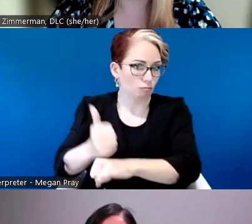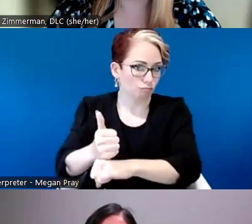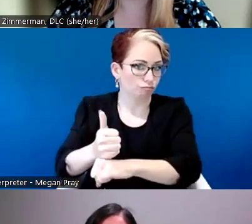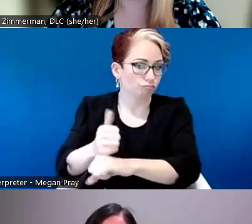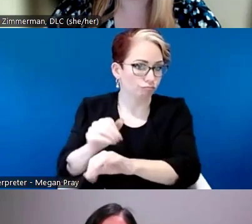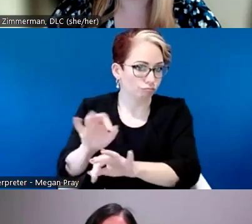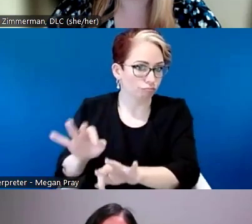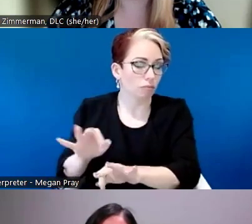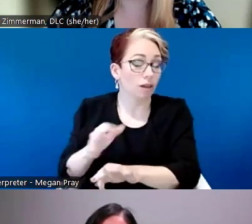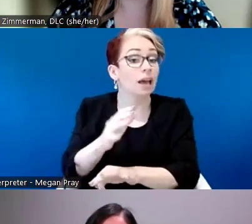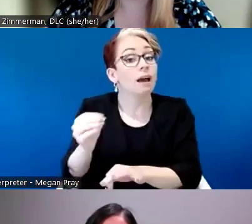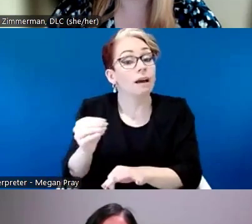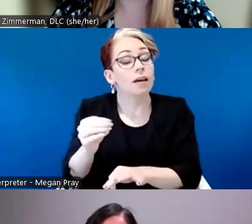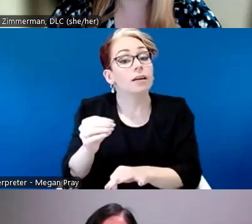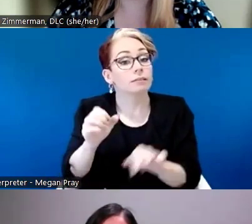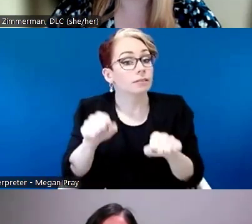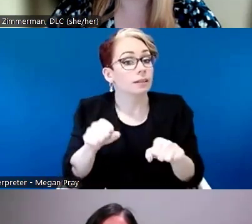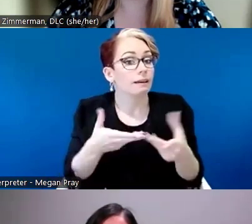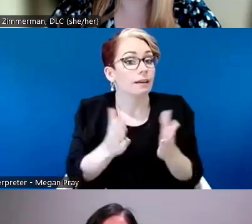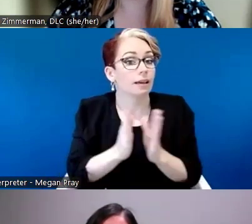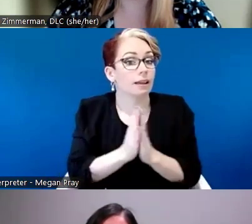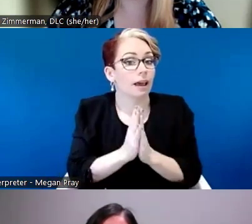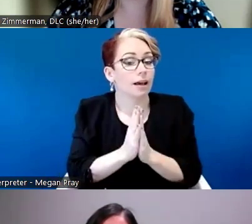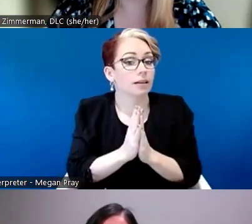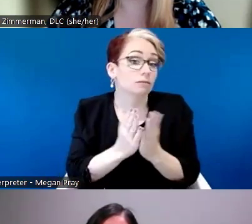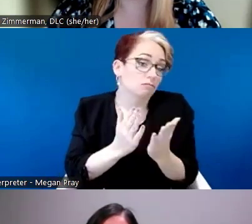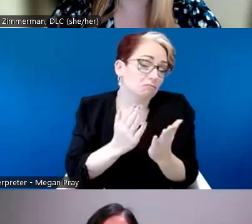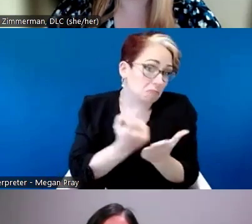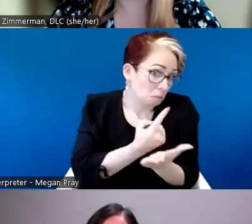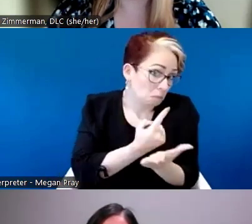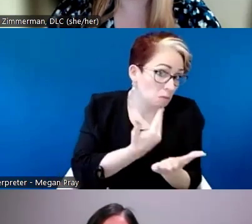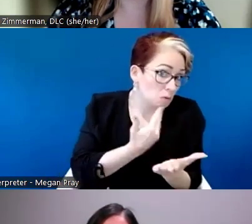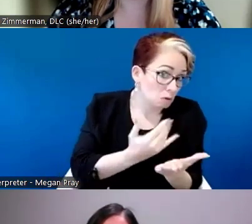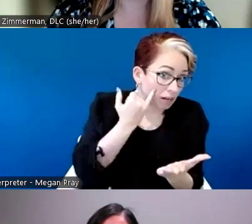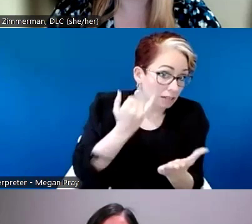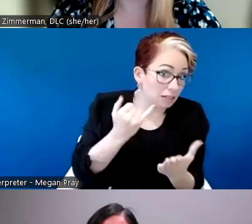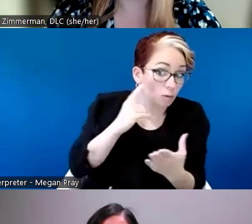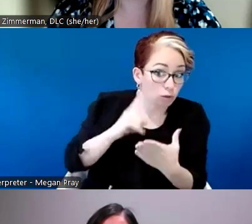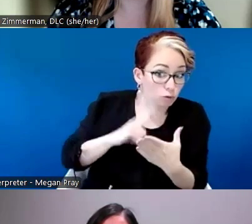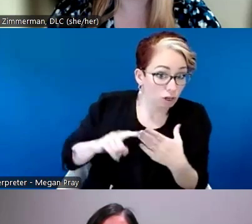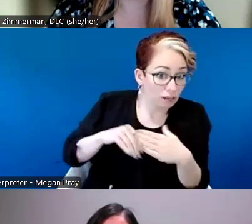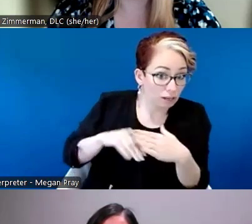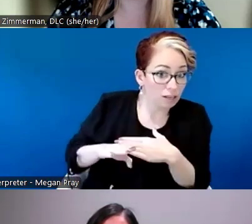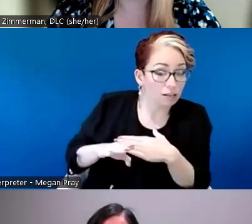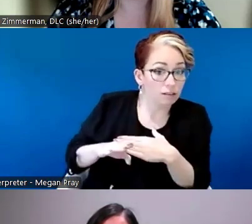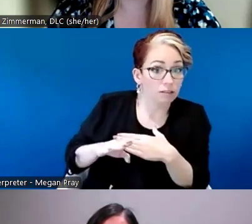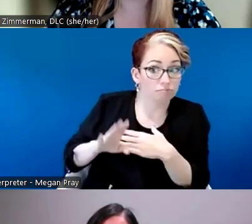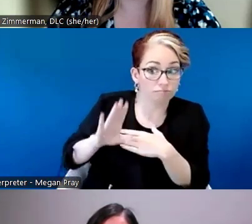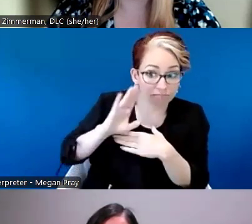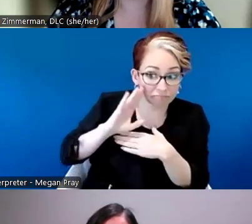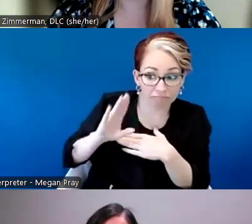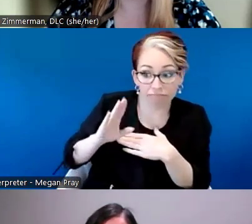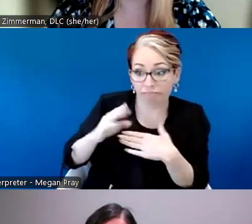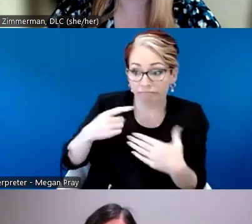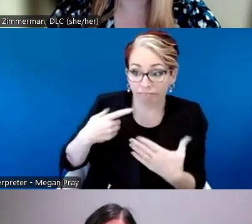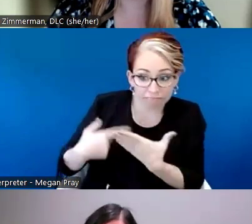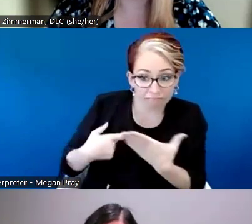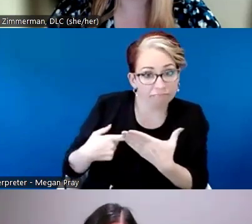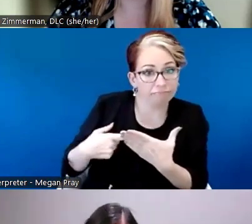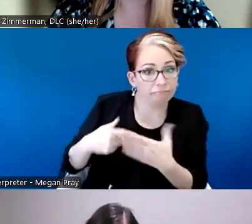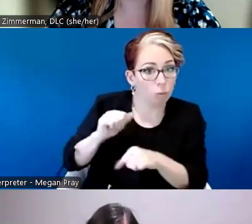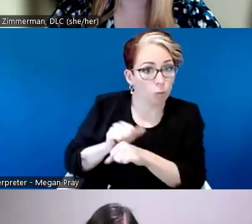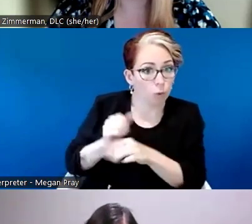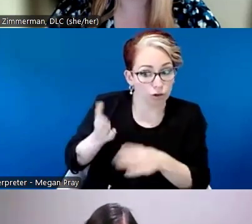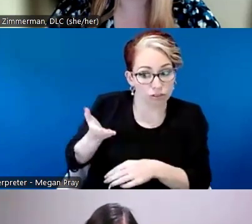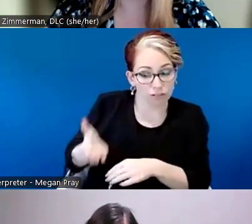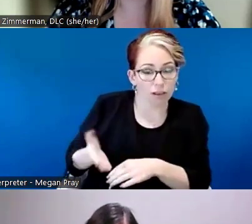And you can even you can ask. It's a good idea sometimes when you check in and meet the poll workers, to